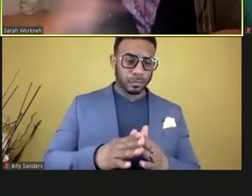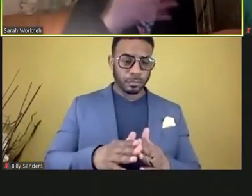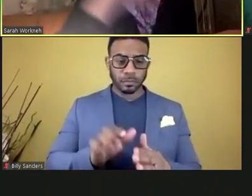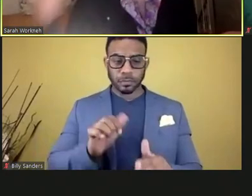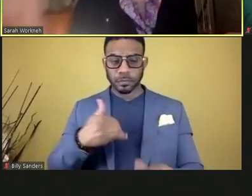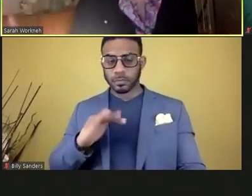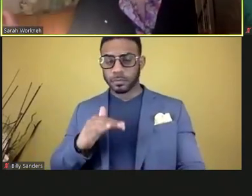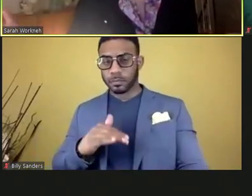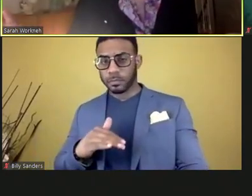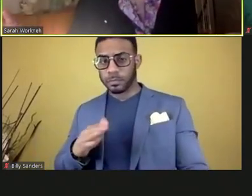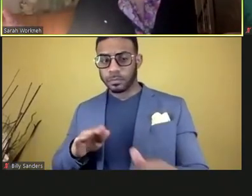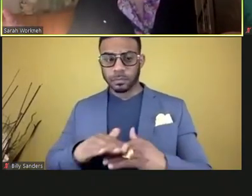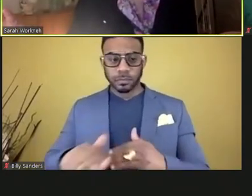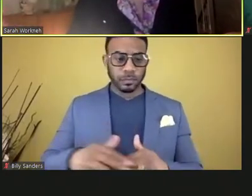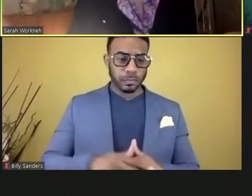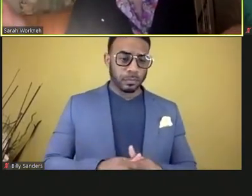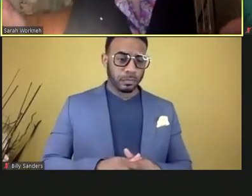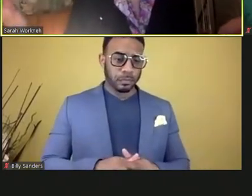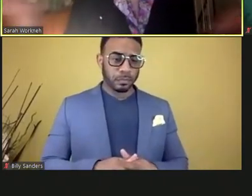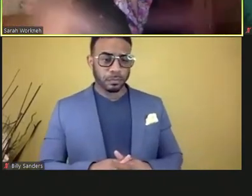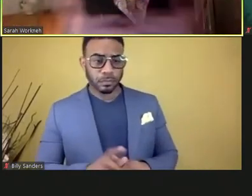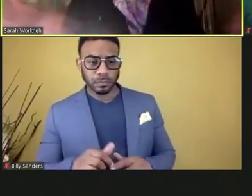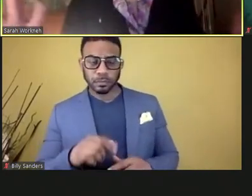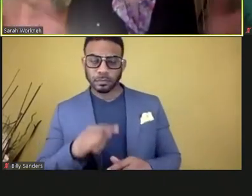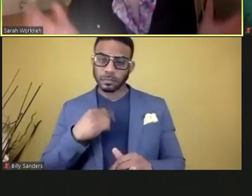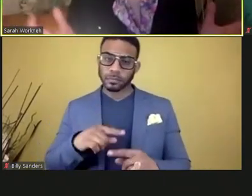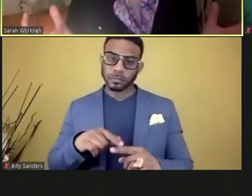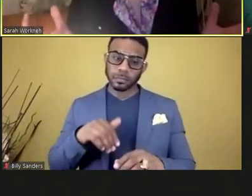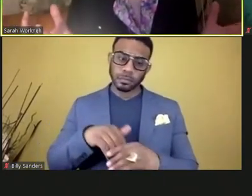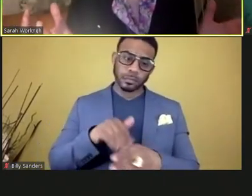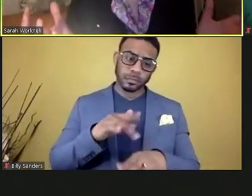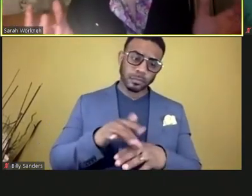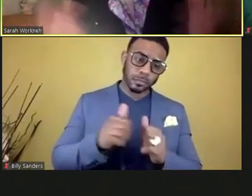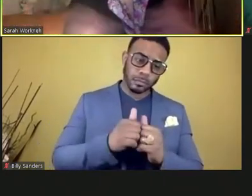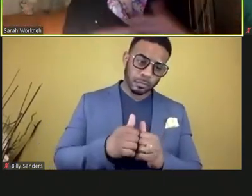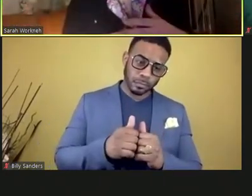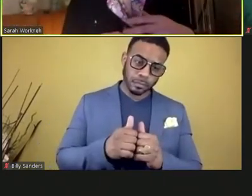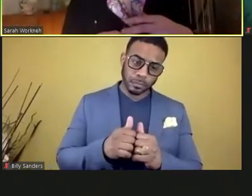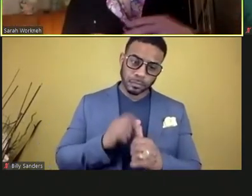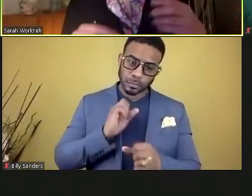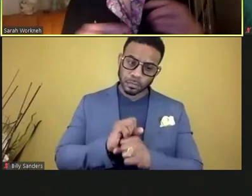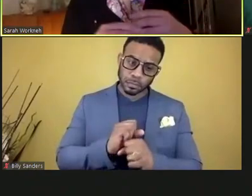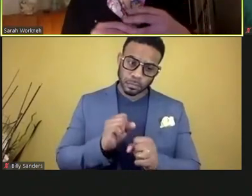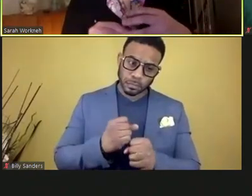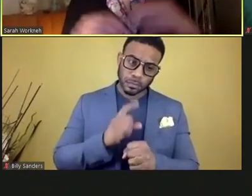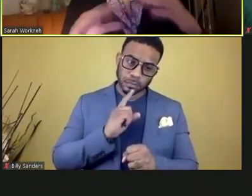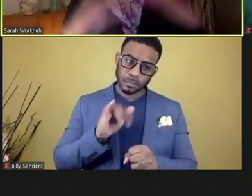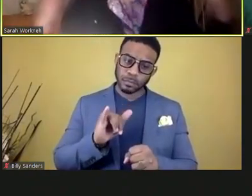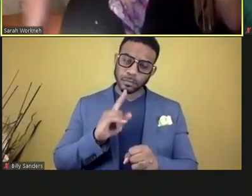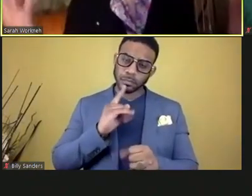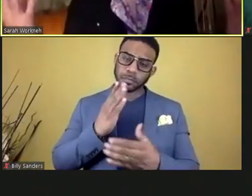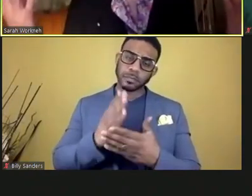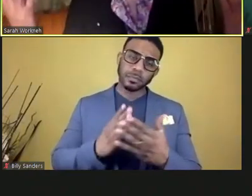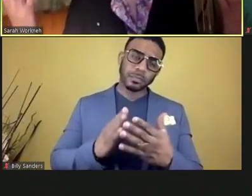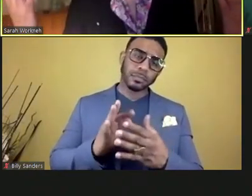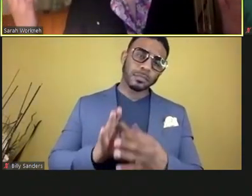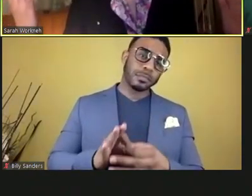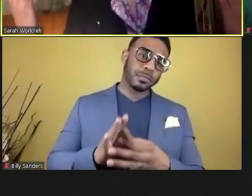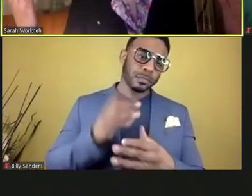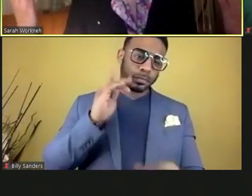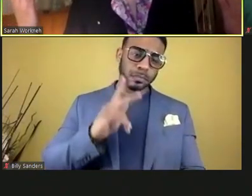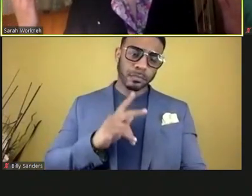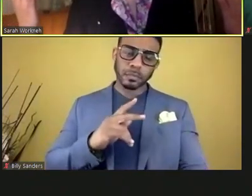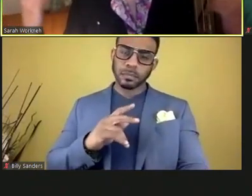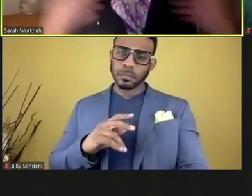have our community flattened when we're in space together, and really making sure that there is some context for people